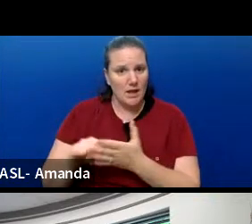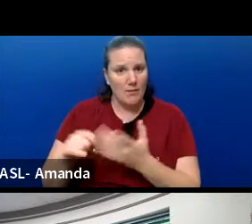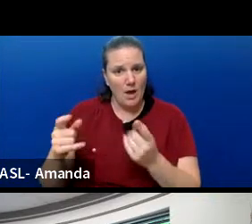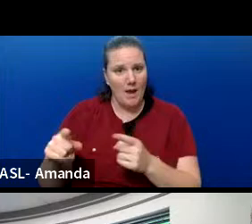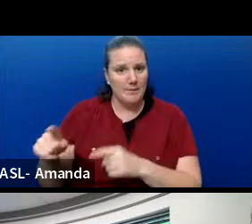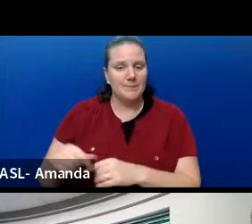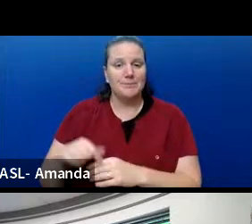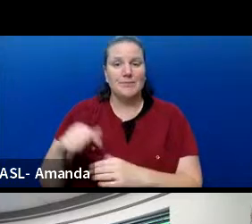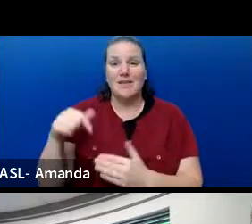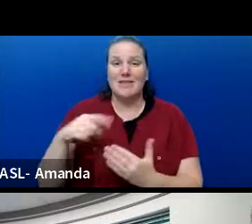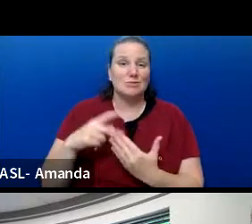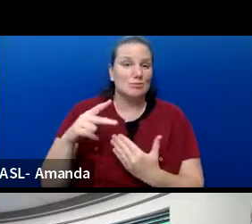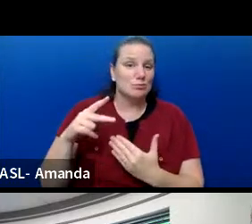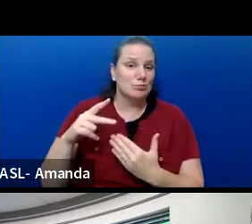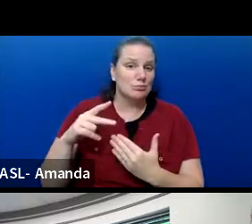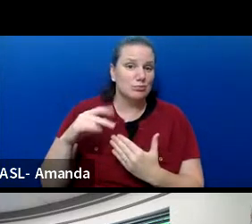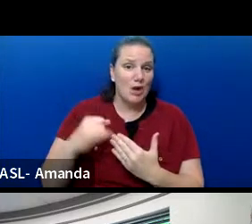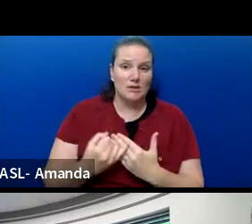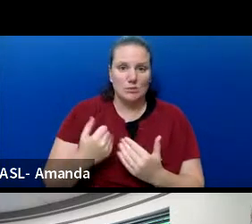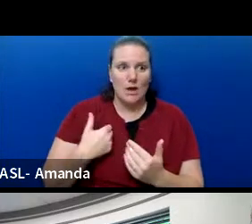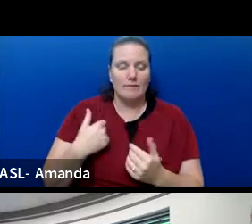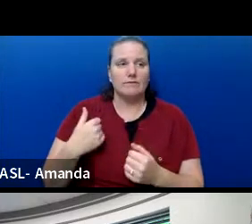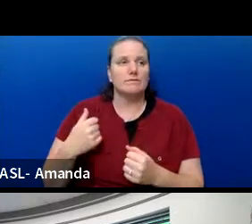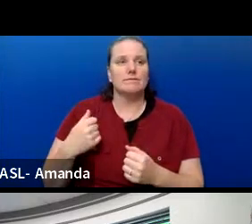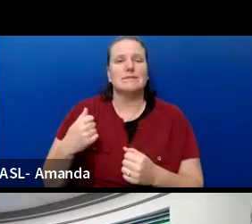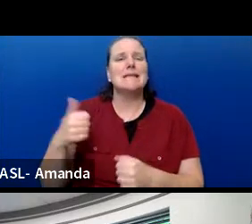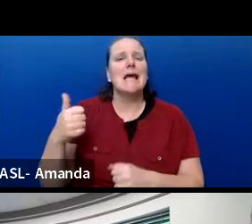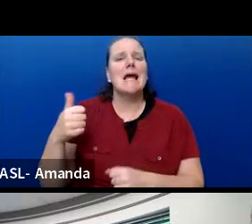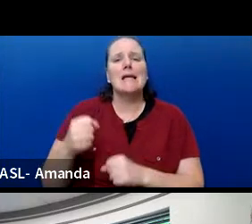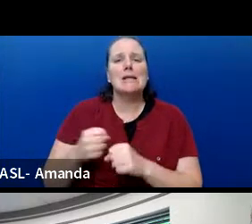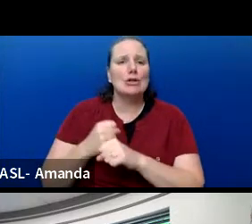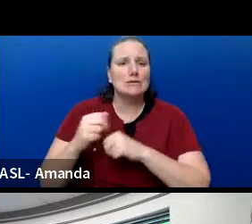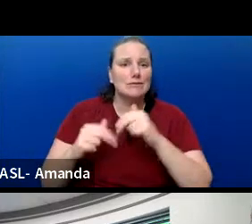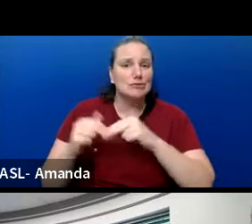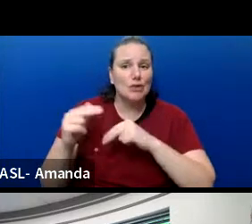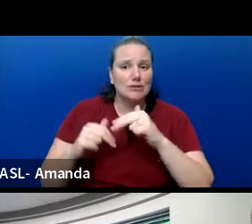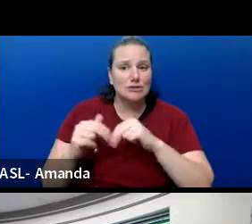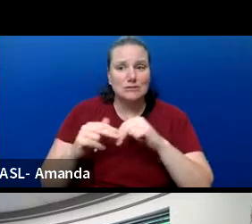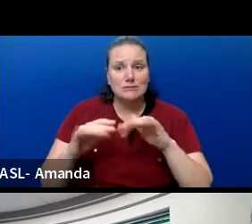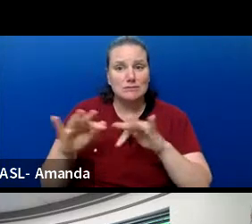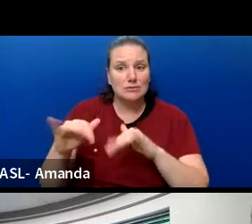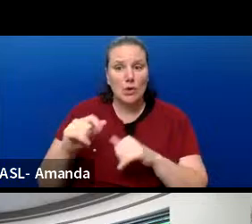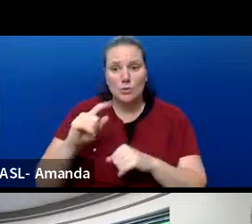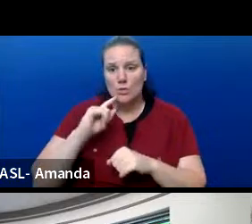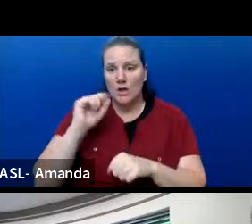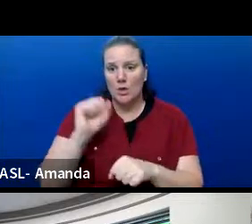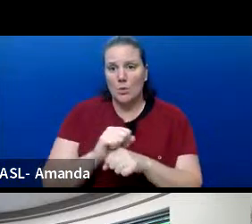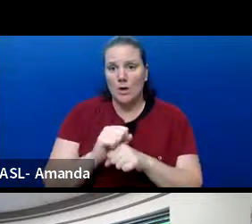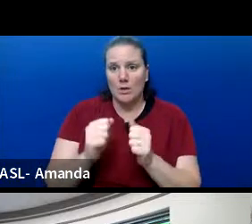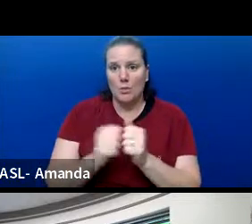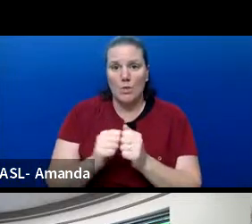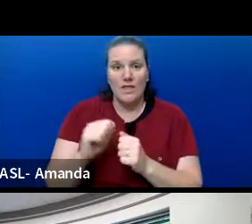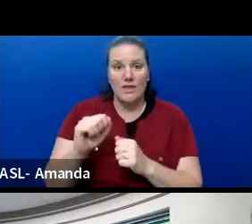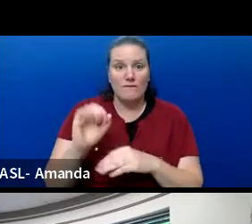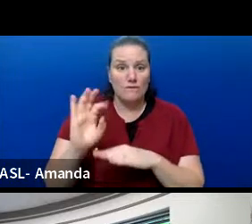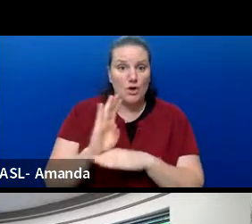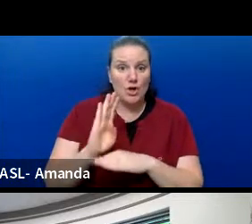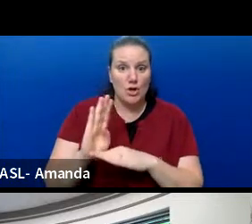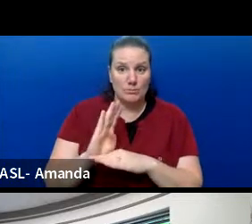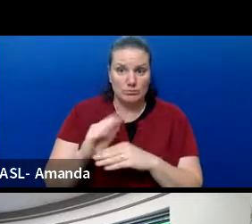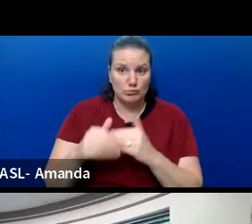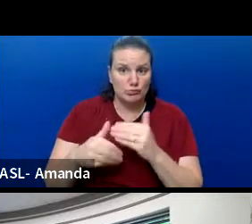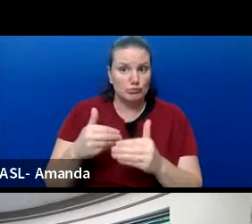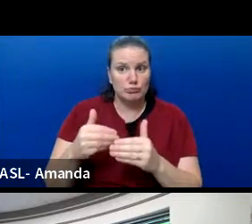This project in particular will have a decade of construction. And so really working with firms proactively, if they're